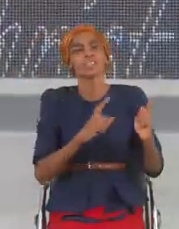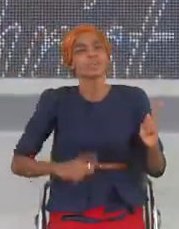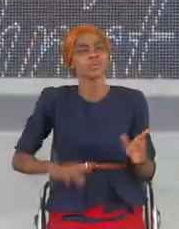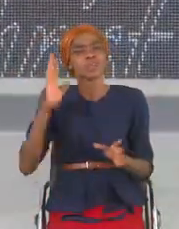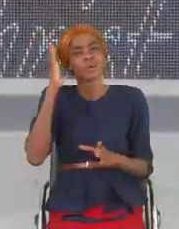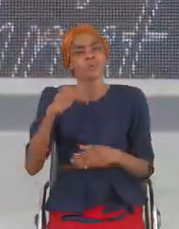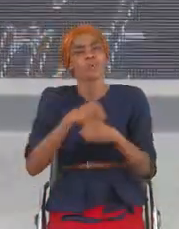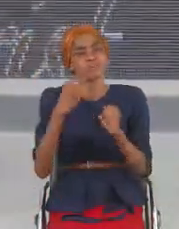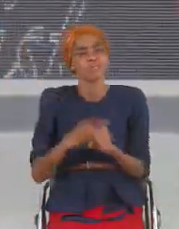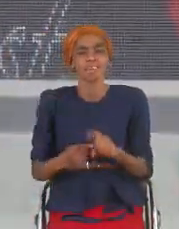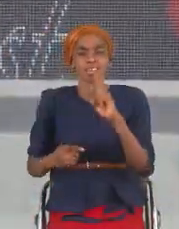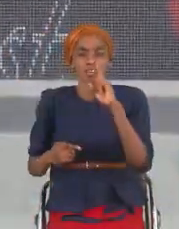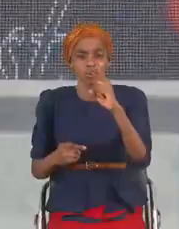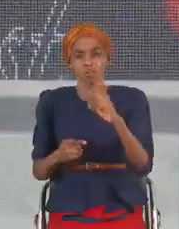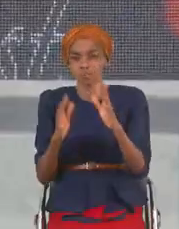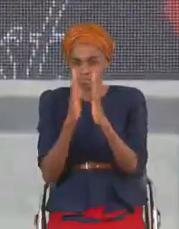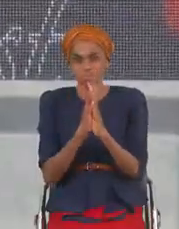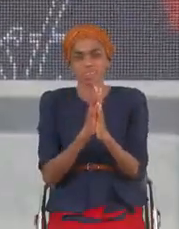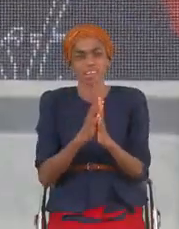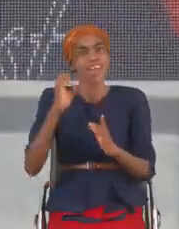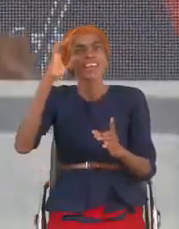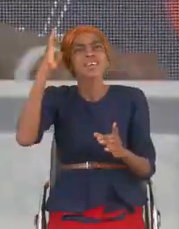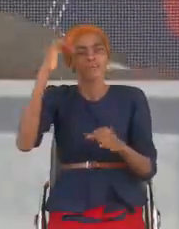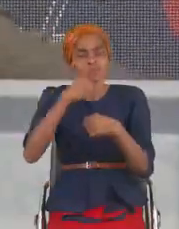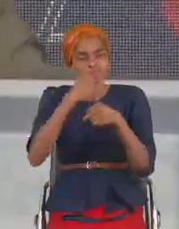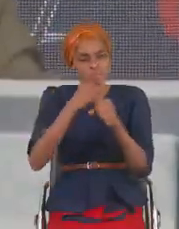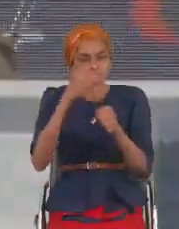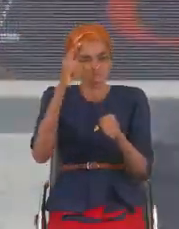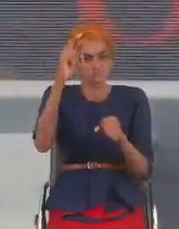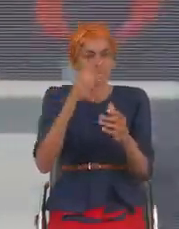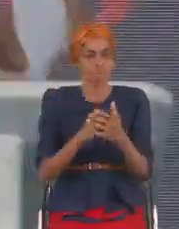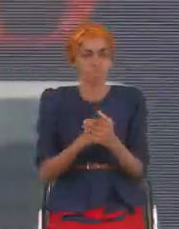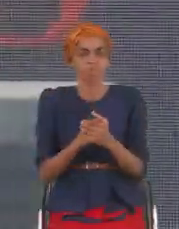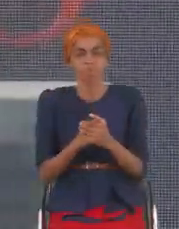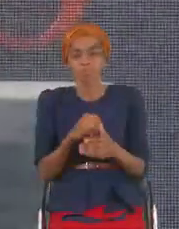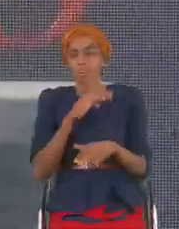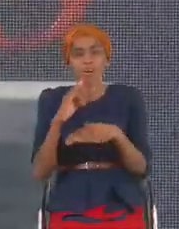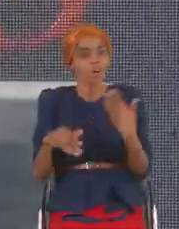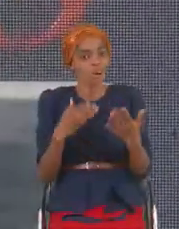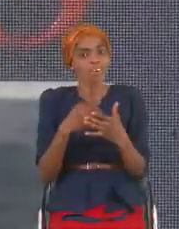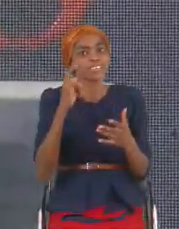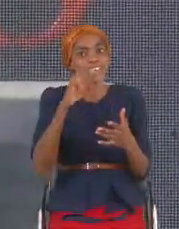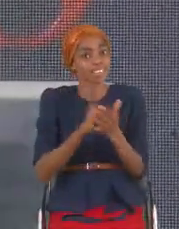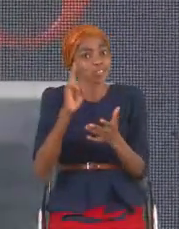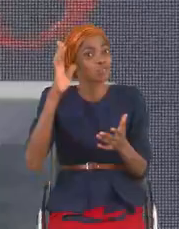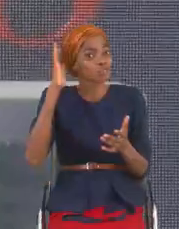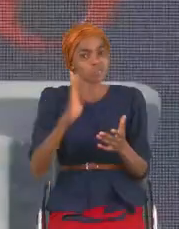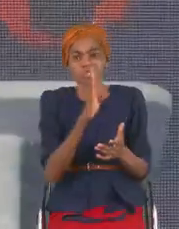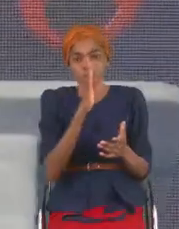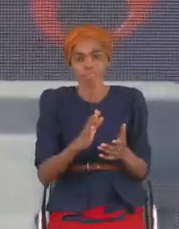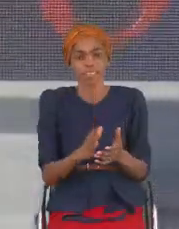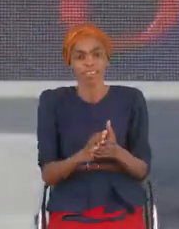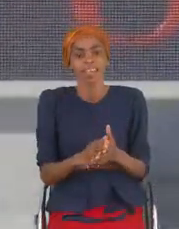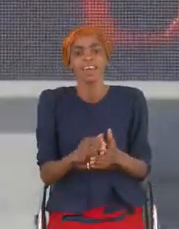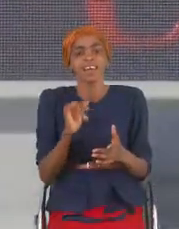to make you. He will make you. He will make you. He will make you all that you ought to be. You'll